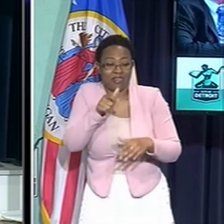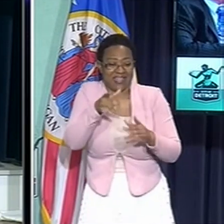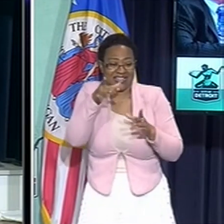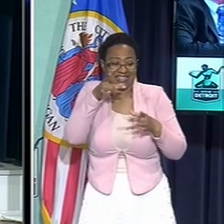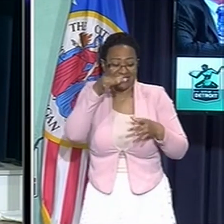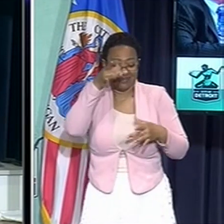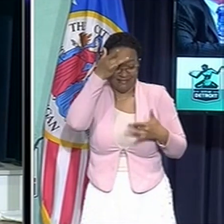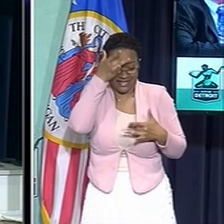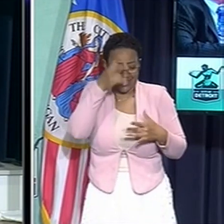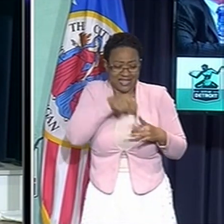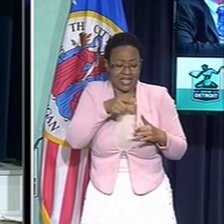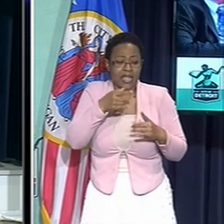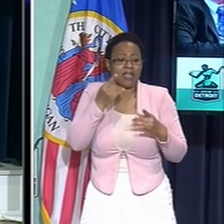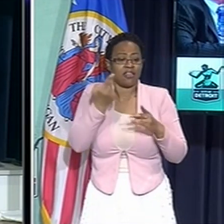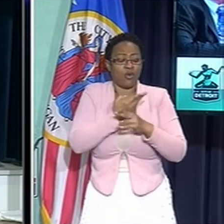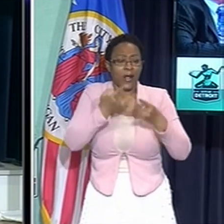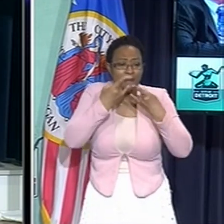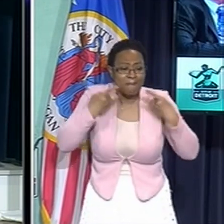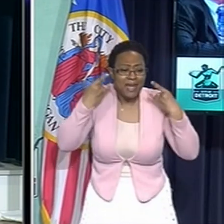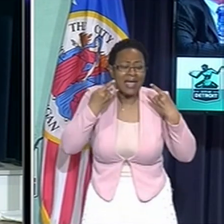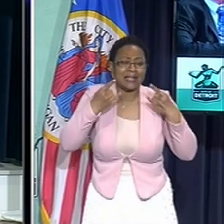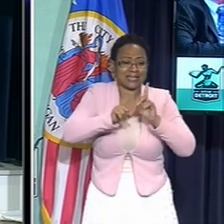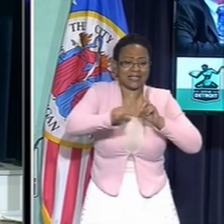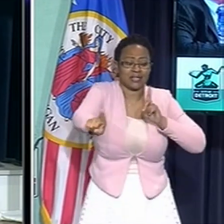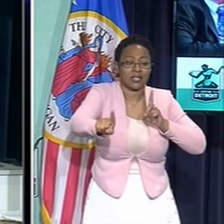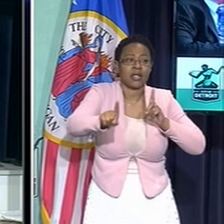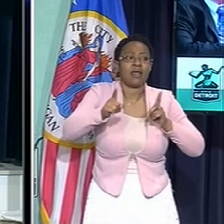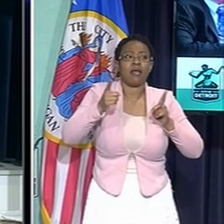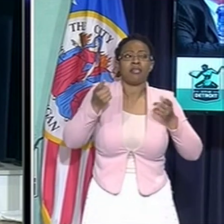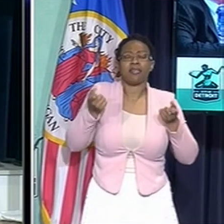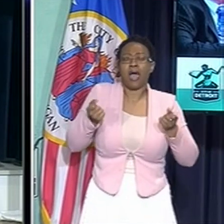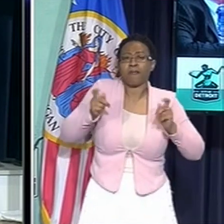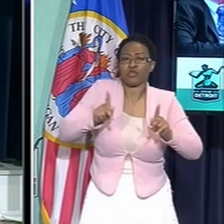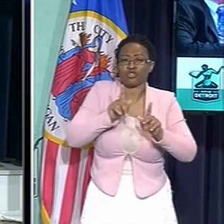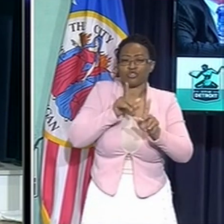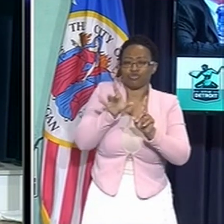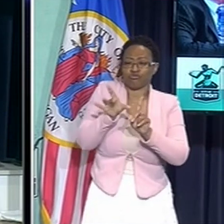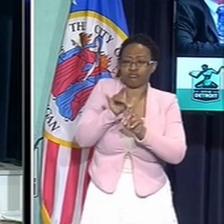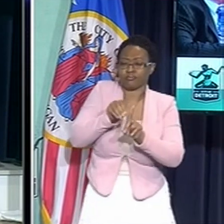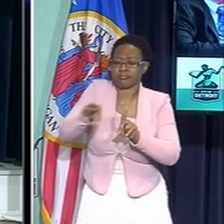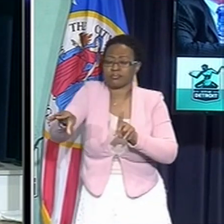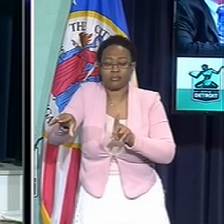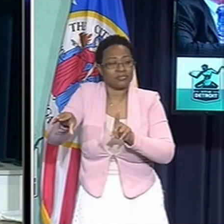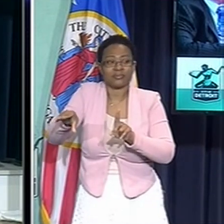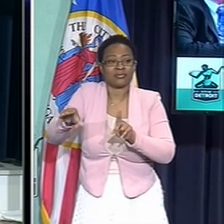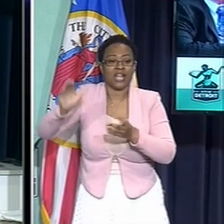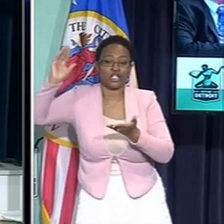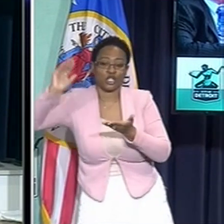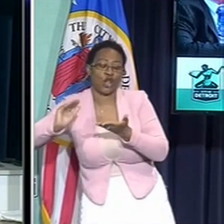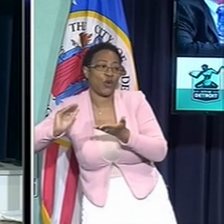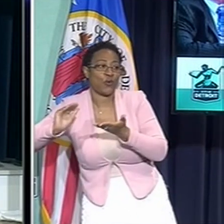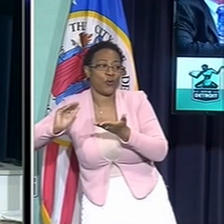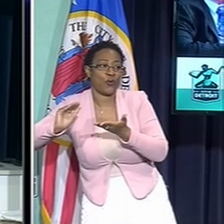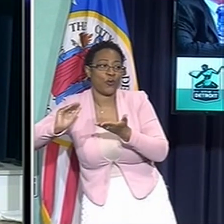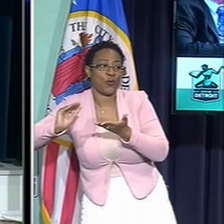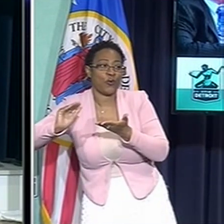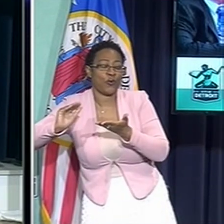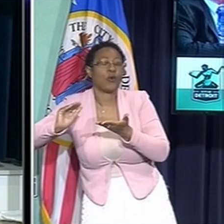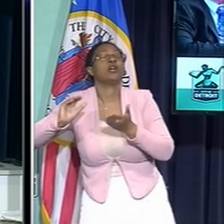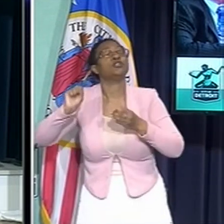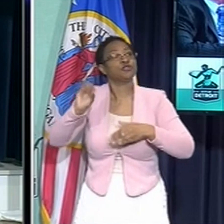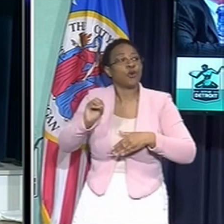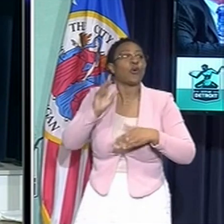a mask and there's distancing, the chance of them infecting somebody else is relatively low. And so that's why we say